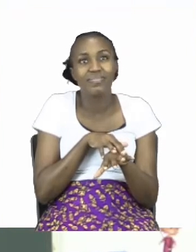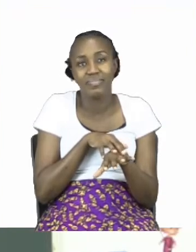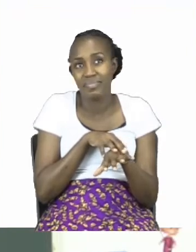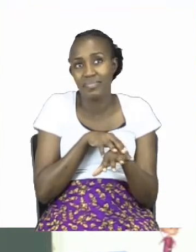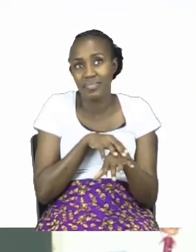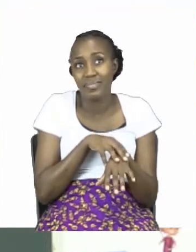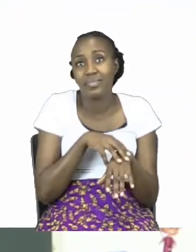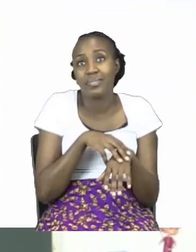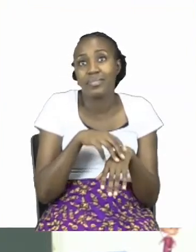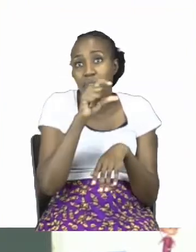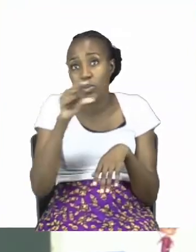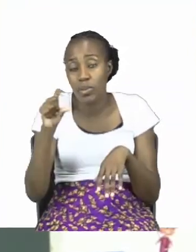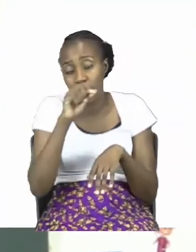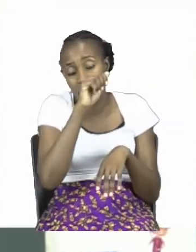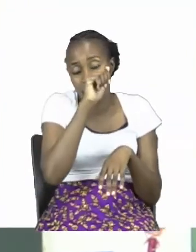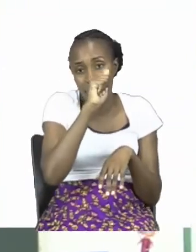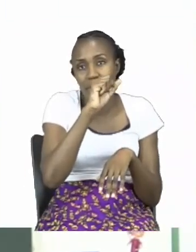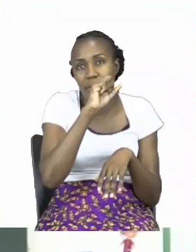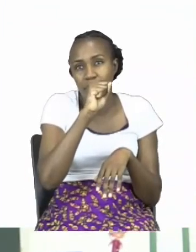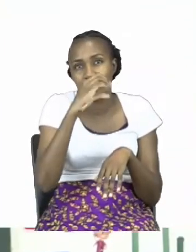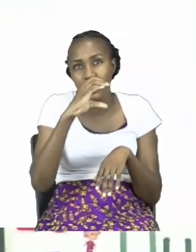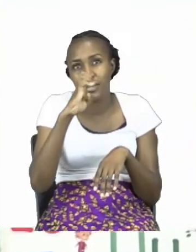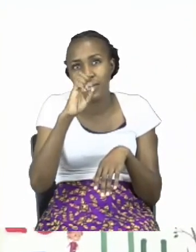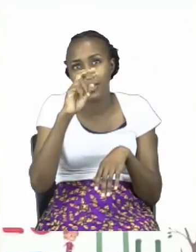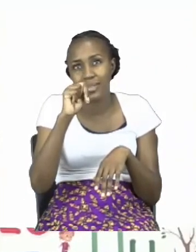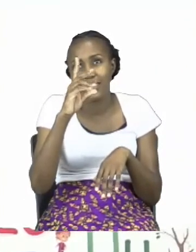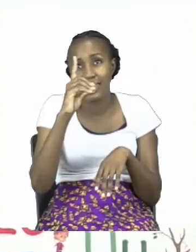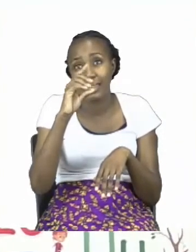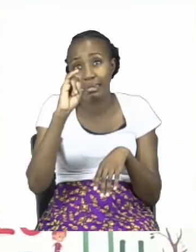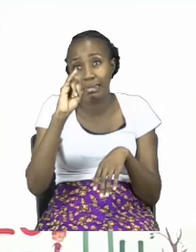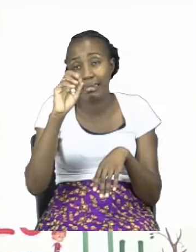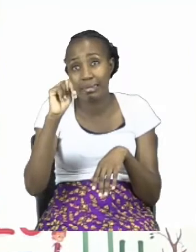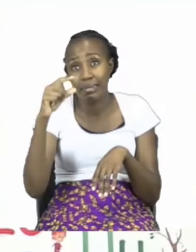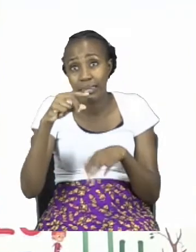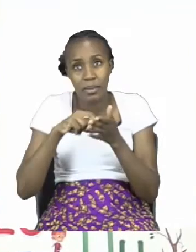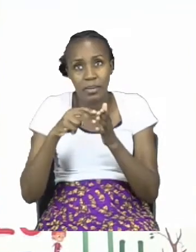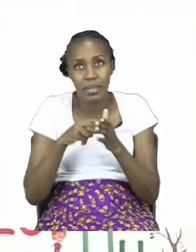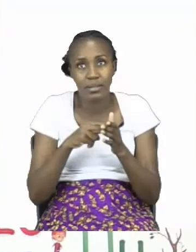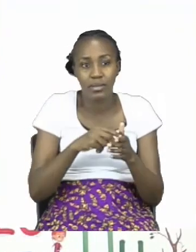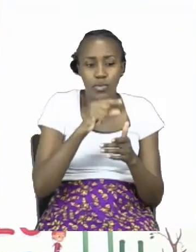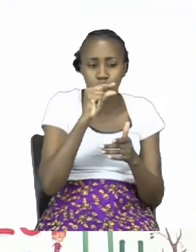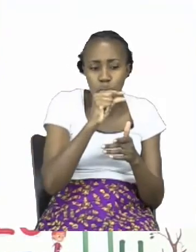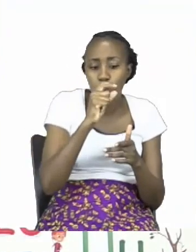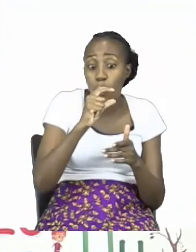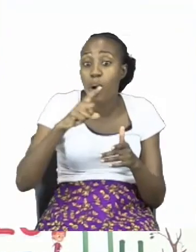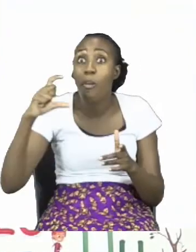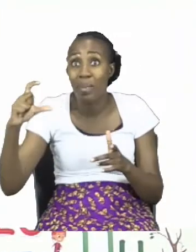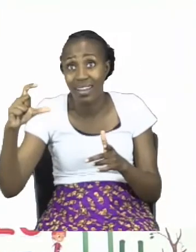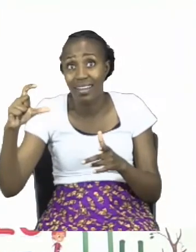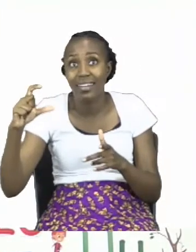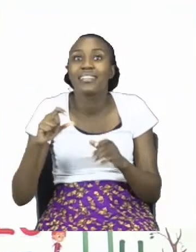ascending means small to big. Then now let's take a look at our